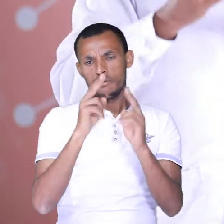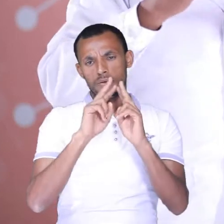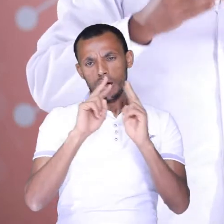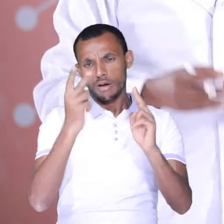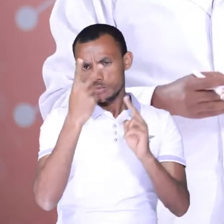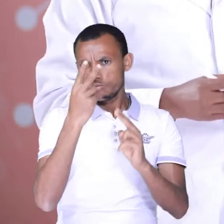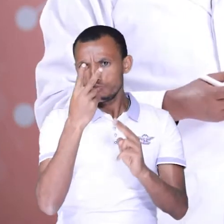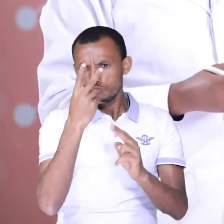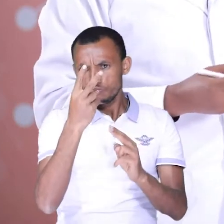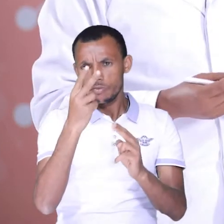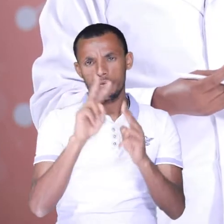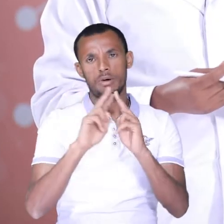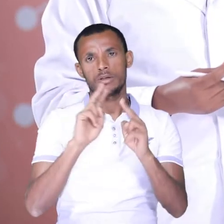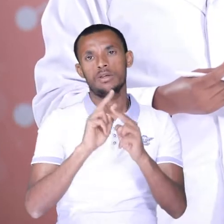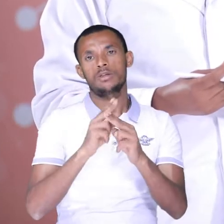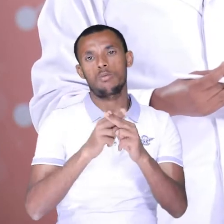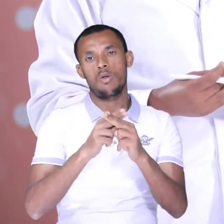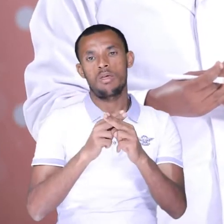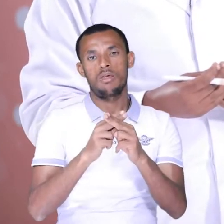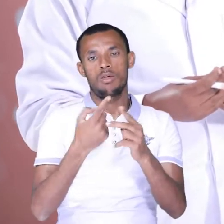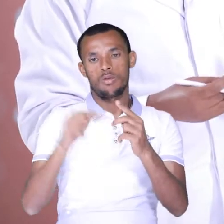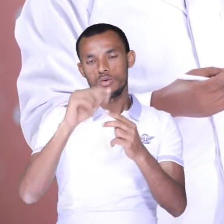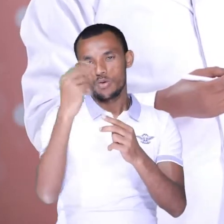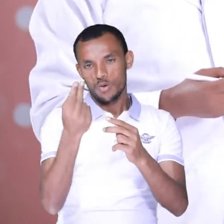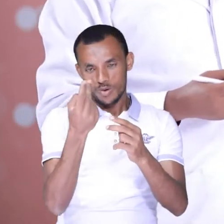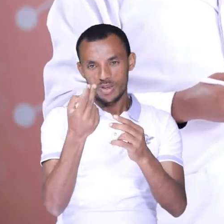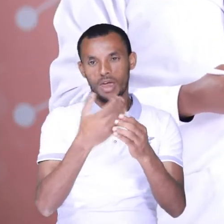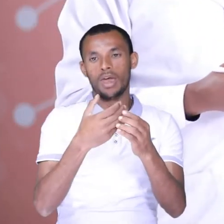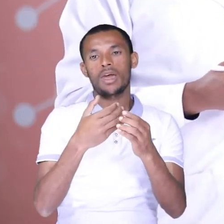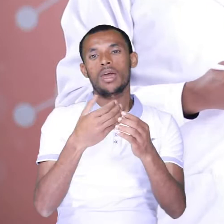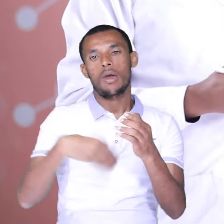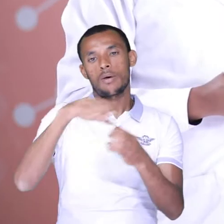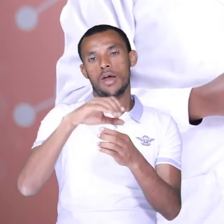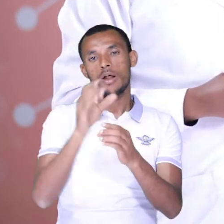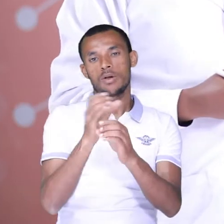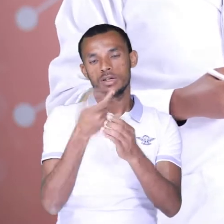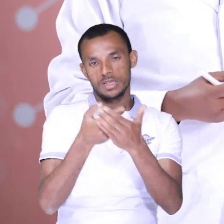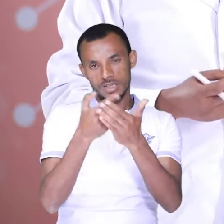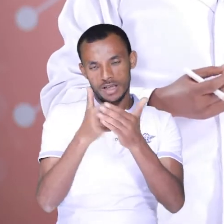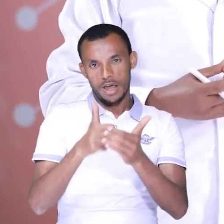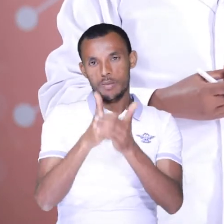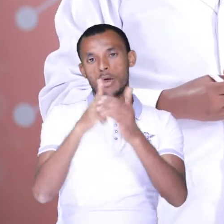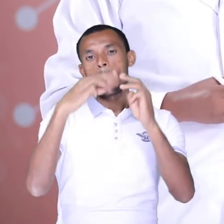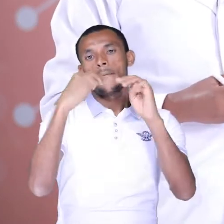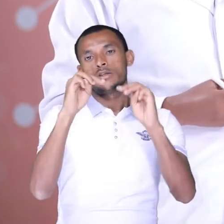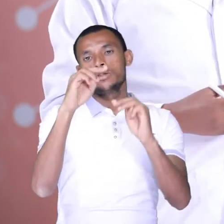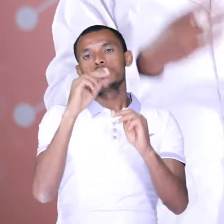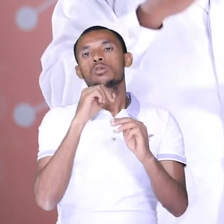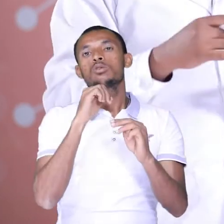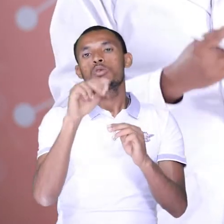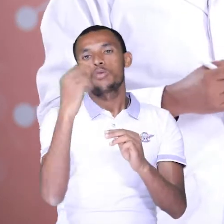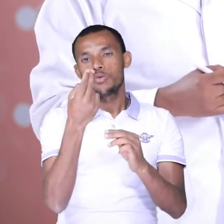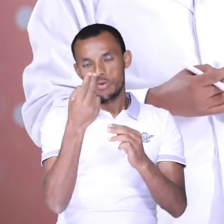or to use in chemical calculations, this atomic mass is not used in our chemical